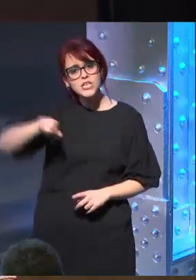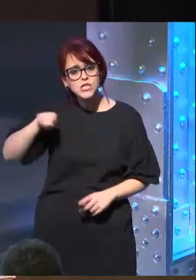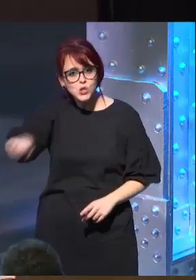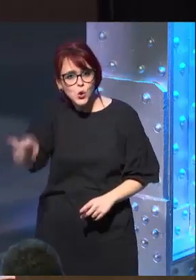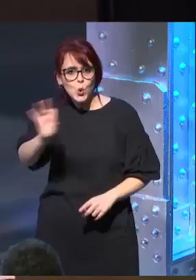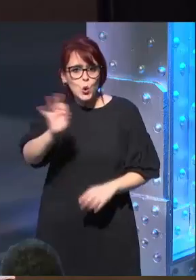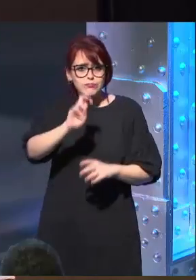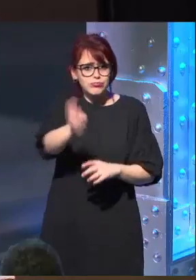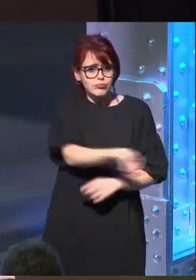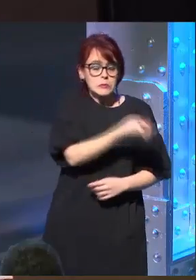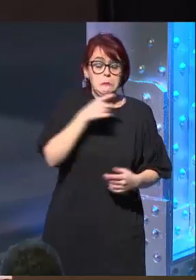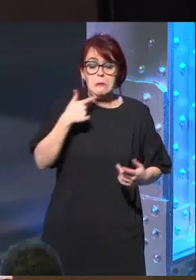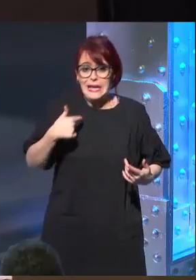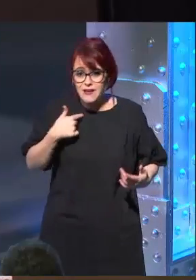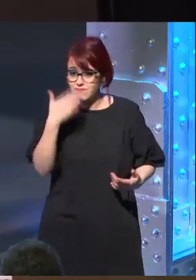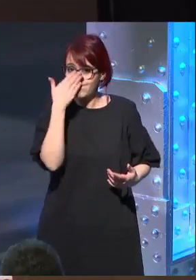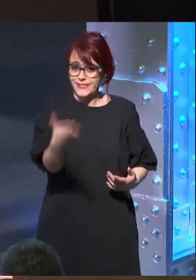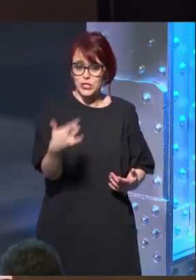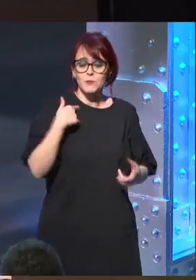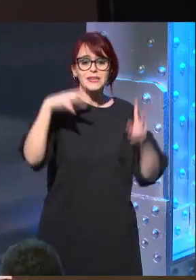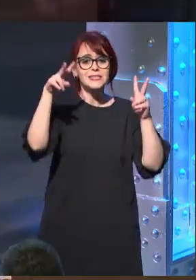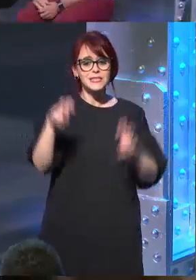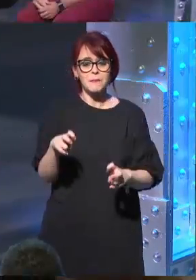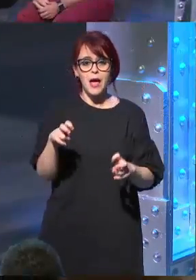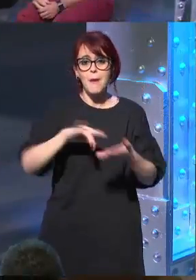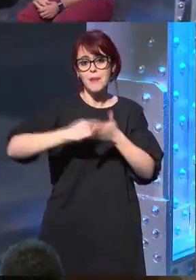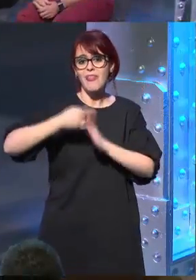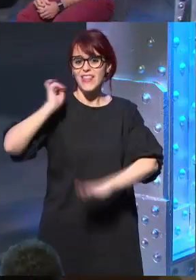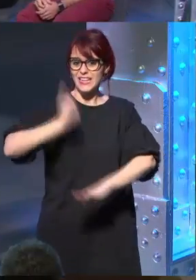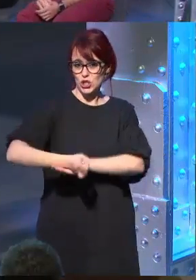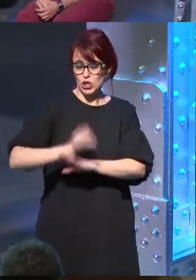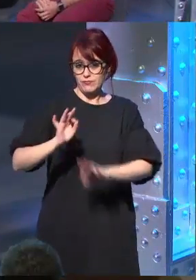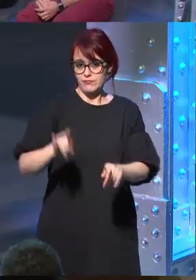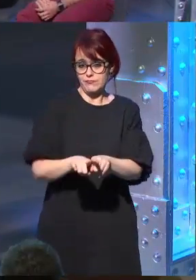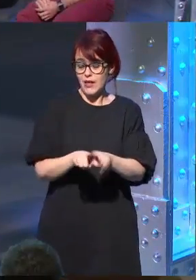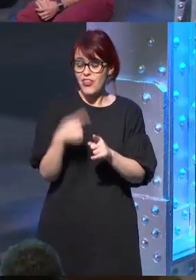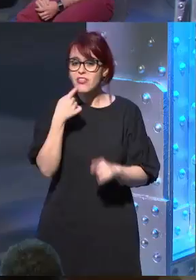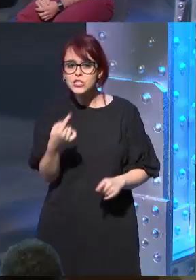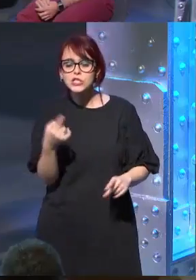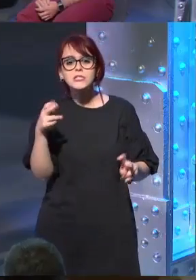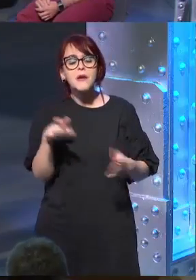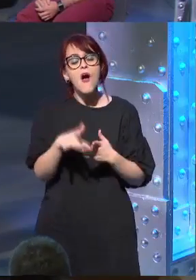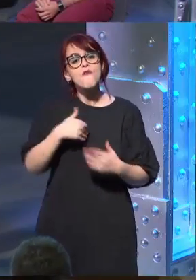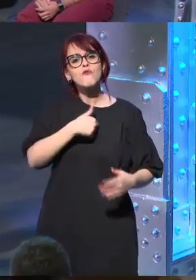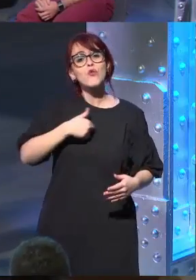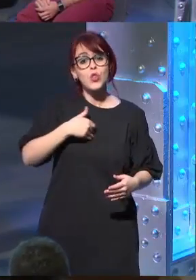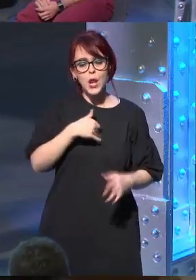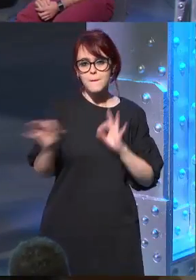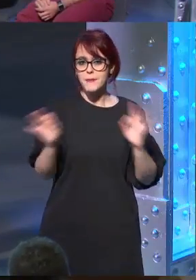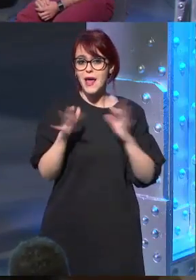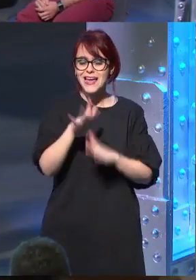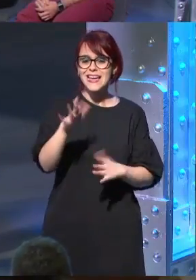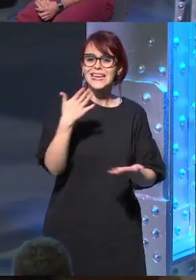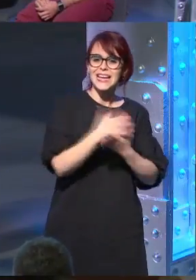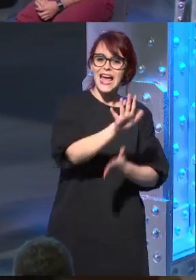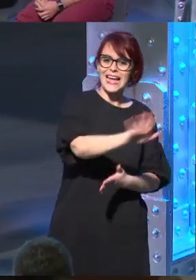it difficult for us to receive training. Do you have any plans to do this? I work in the Plan